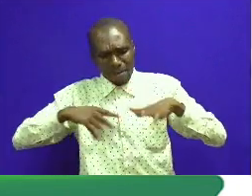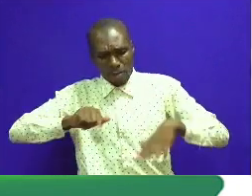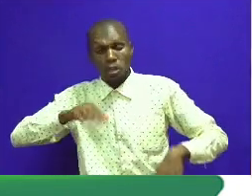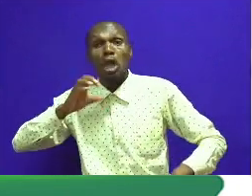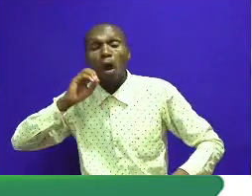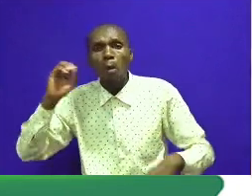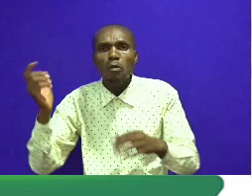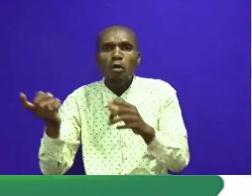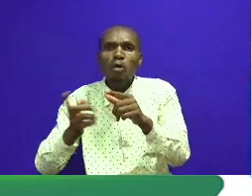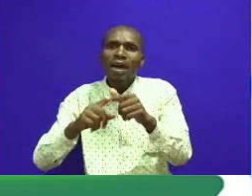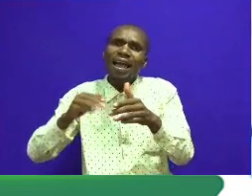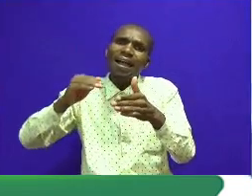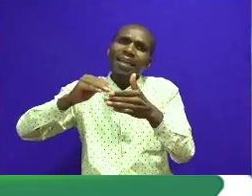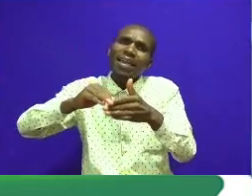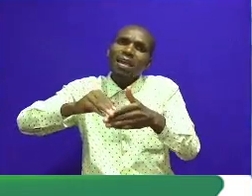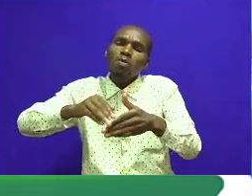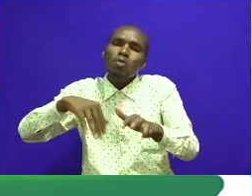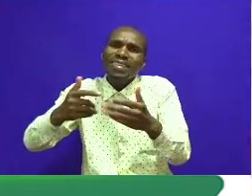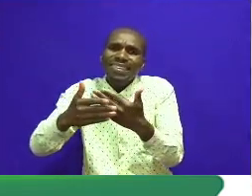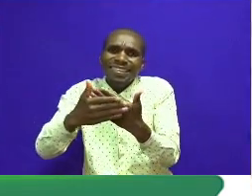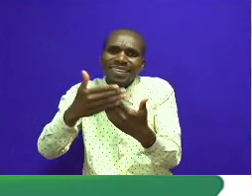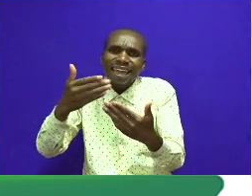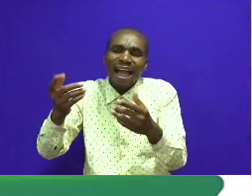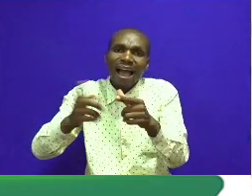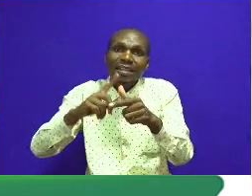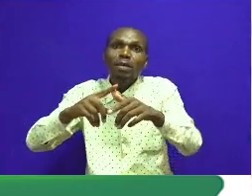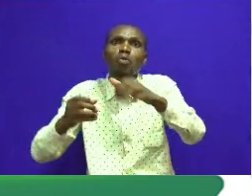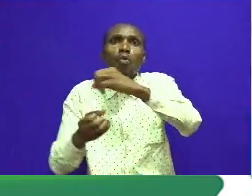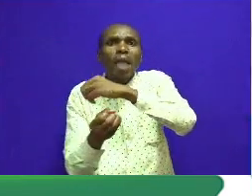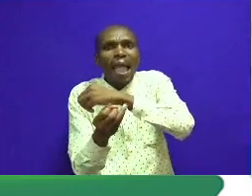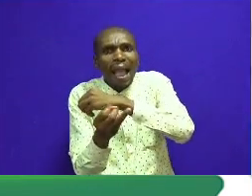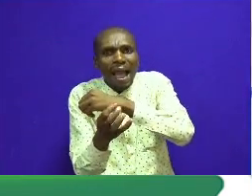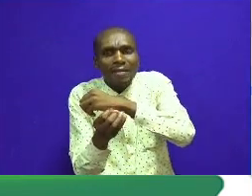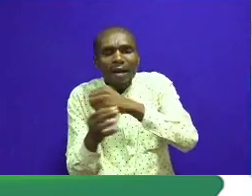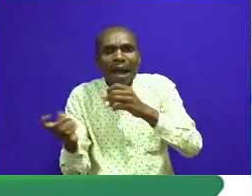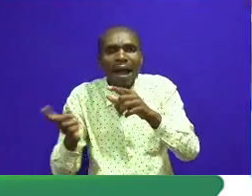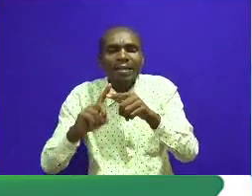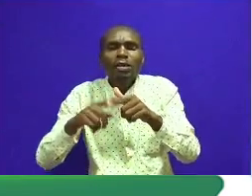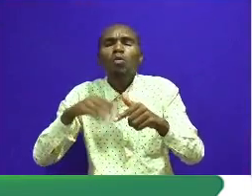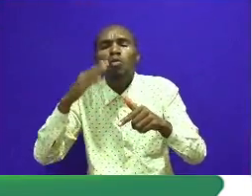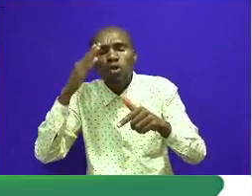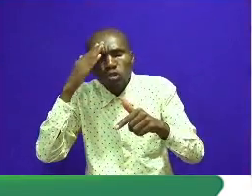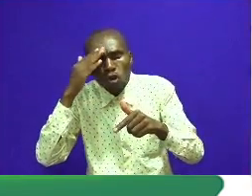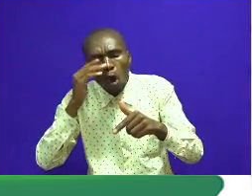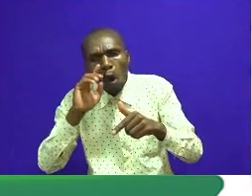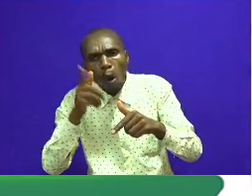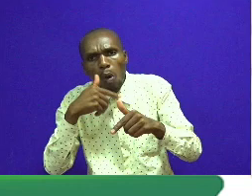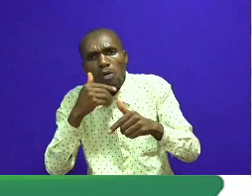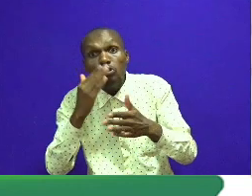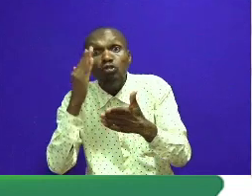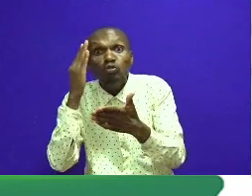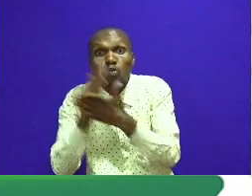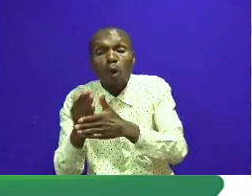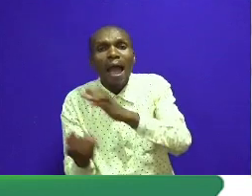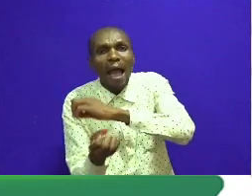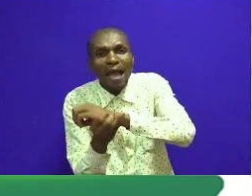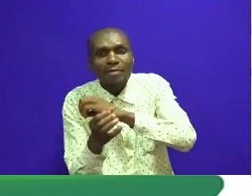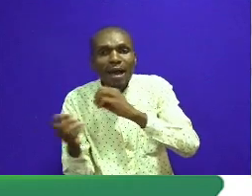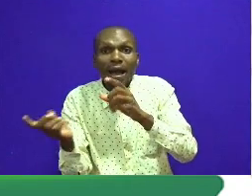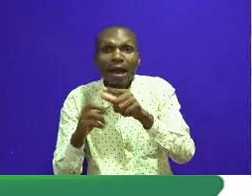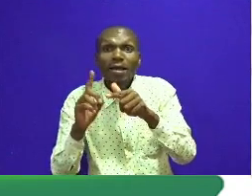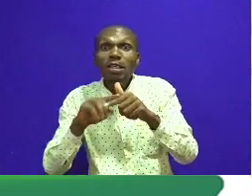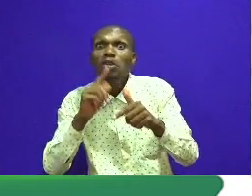Ni lazima tuangalie na tuangazie, ili tujue ni kina nani ambao wanatupia ukweli, na ni kina nani